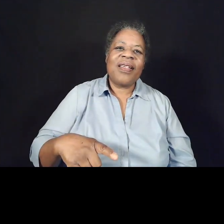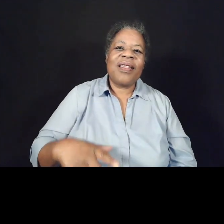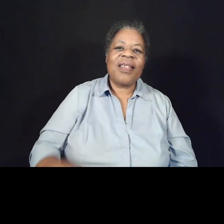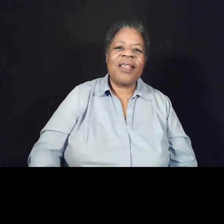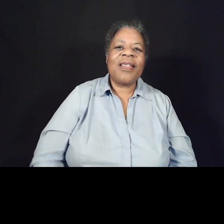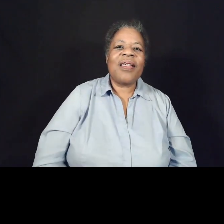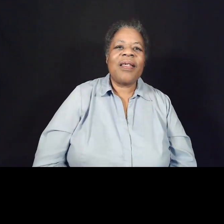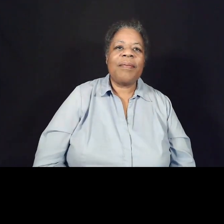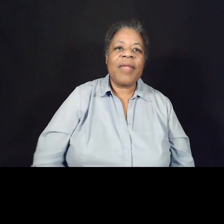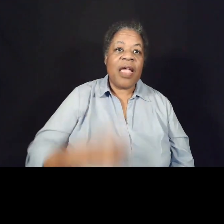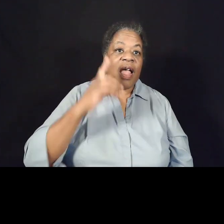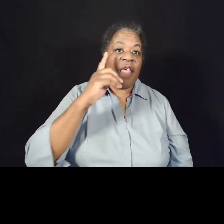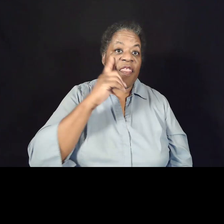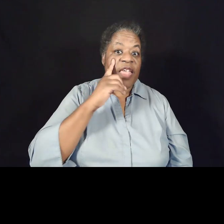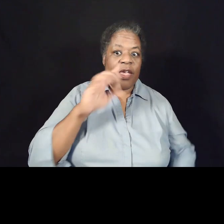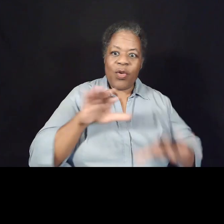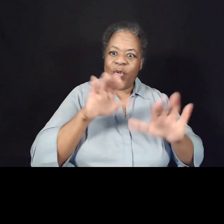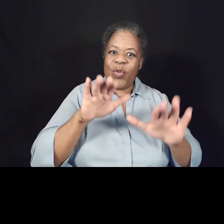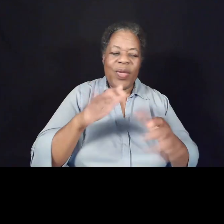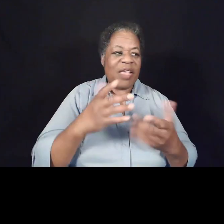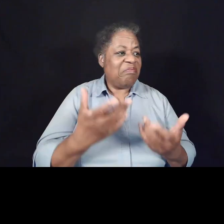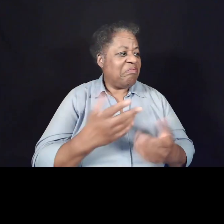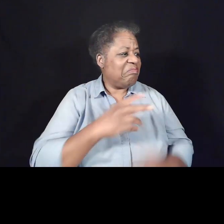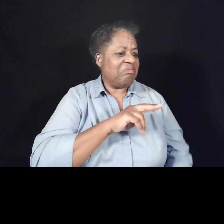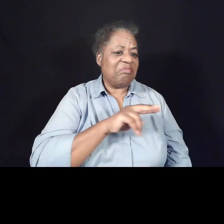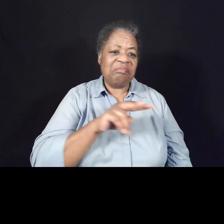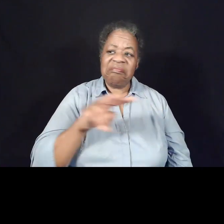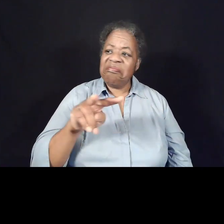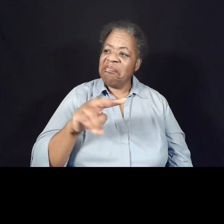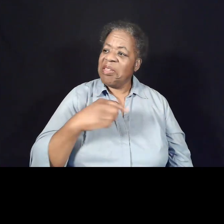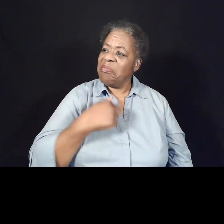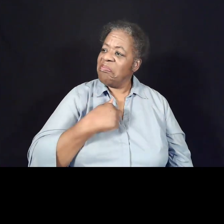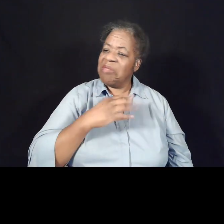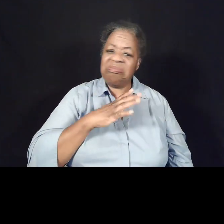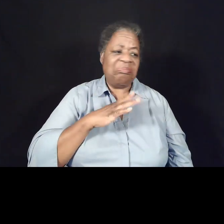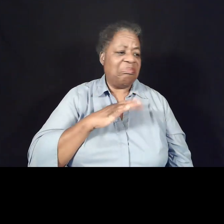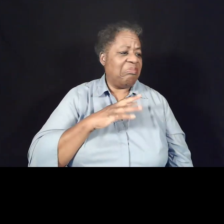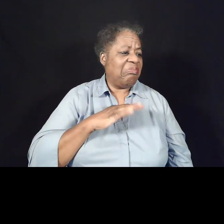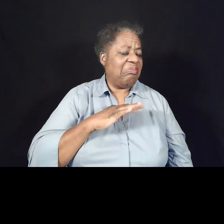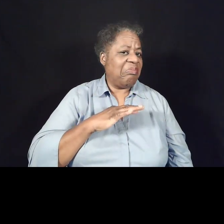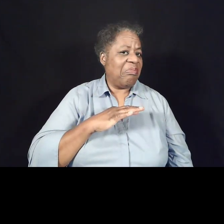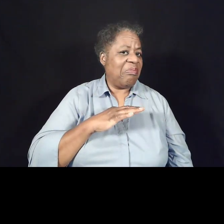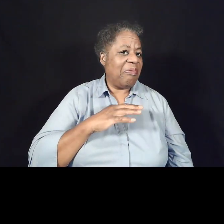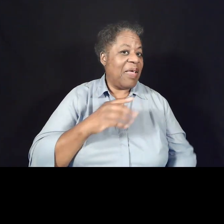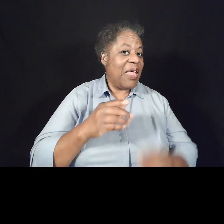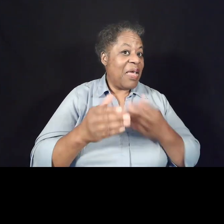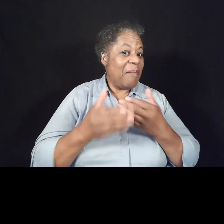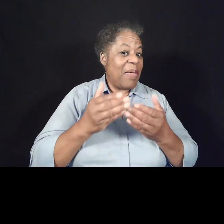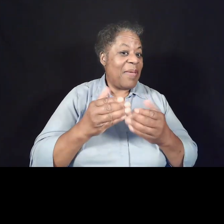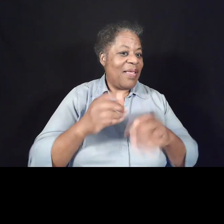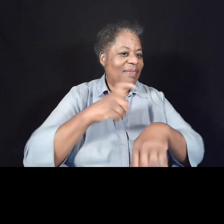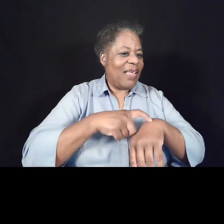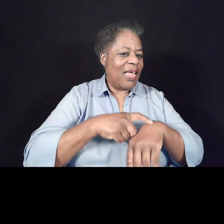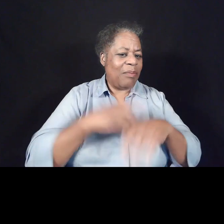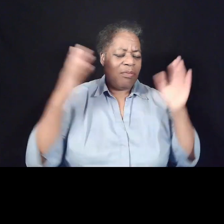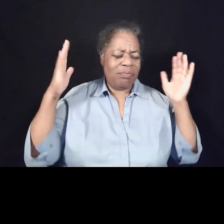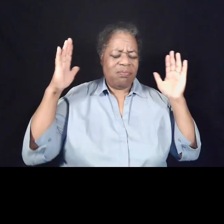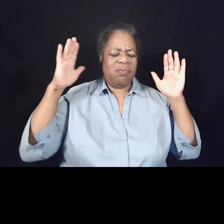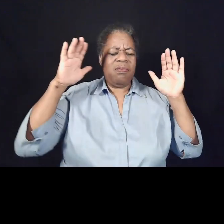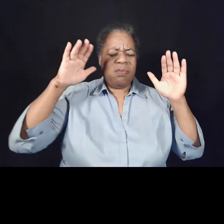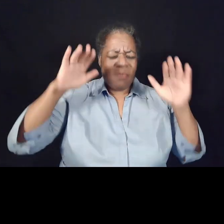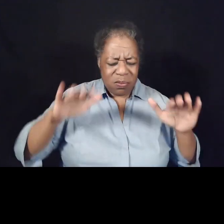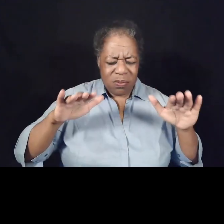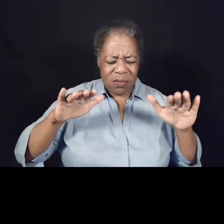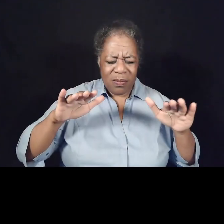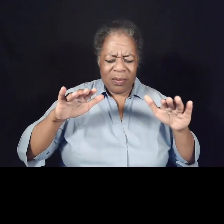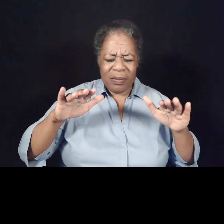If you think you're doing pretty well compared to everyone else, maybe it's time to fall flat on your face and say, "Have